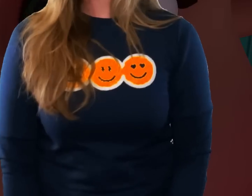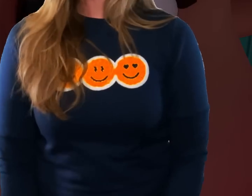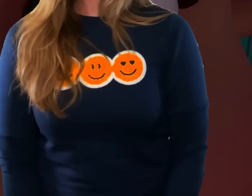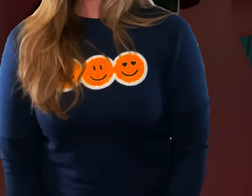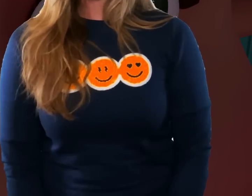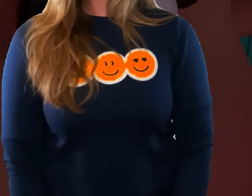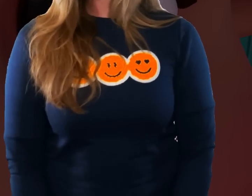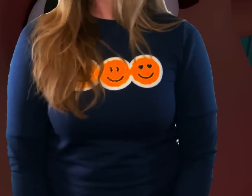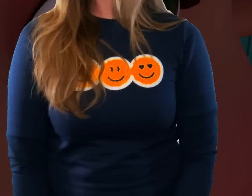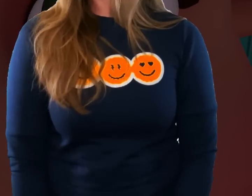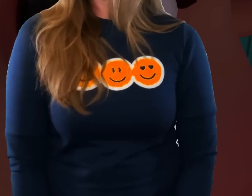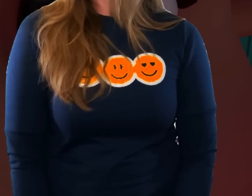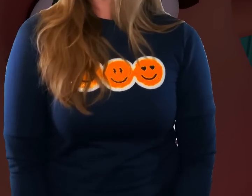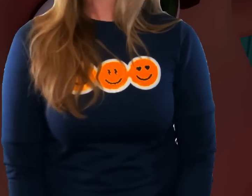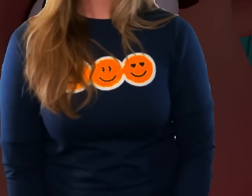monkeys